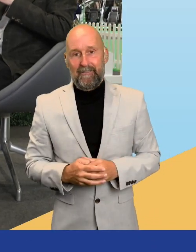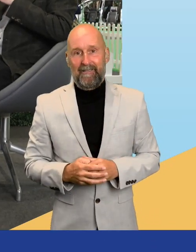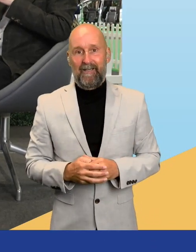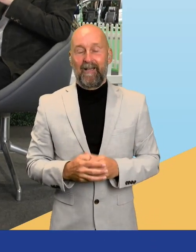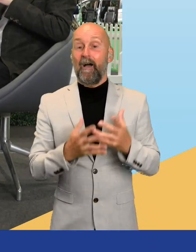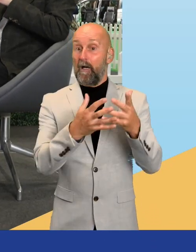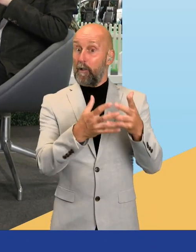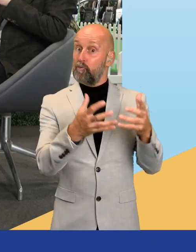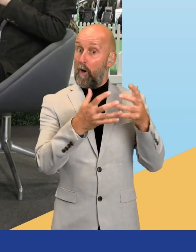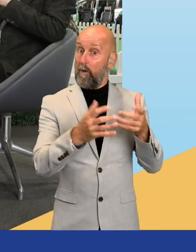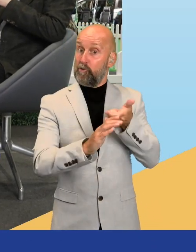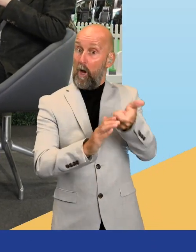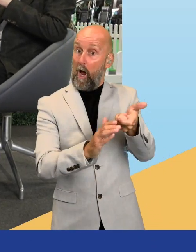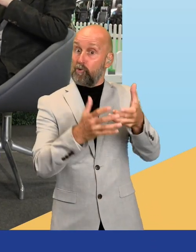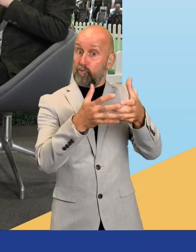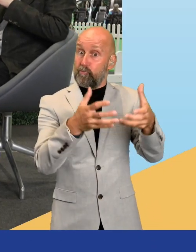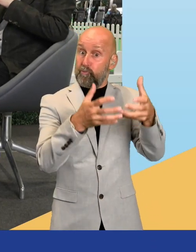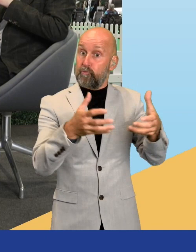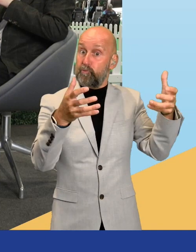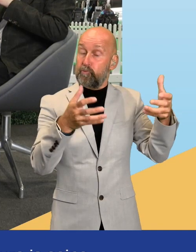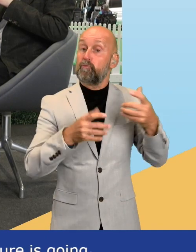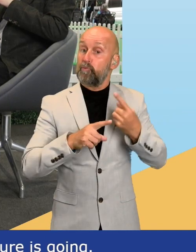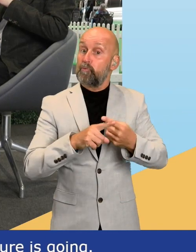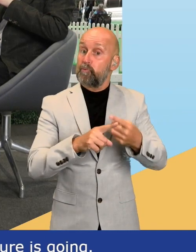It is growing. And it is growing reasonably quickly.